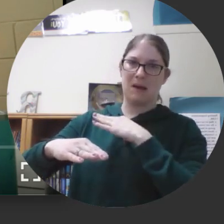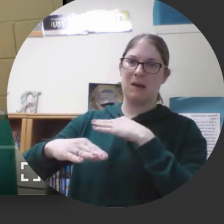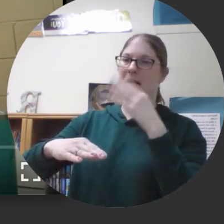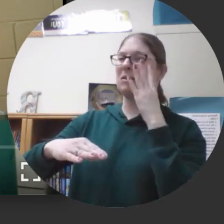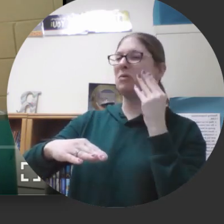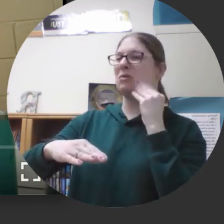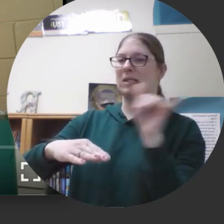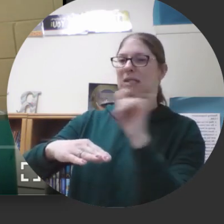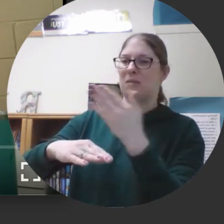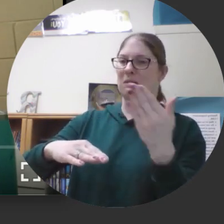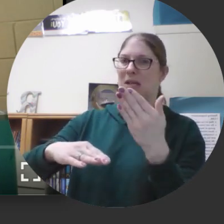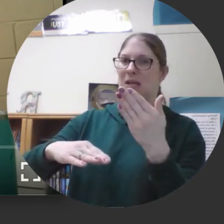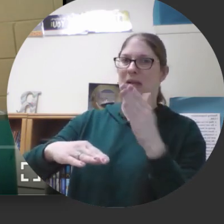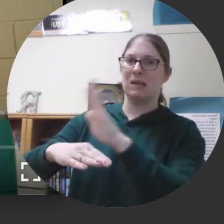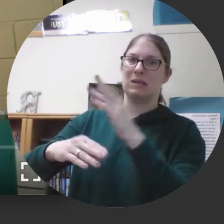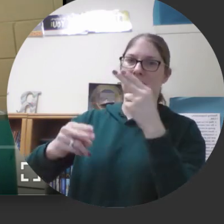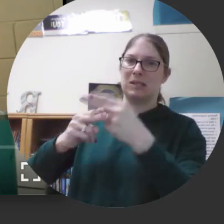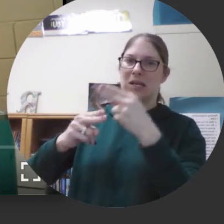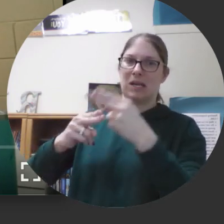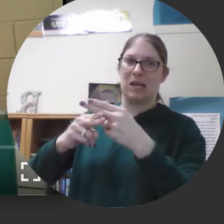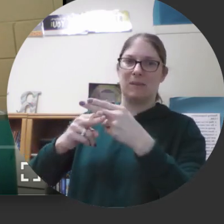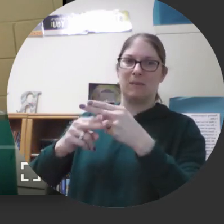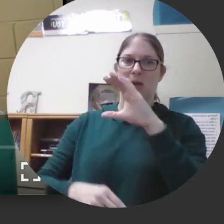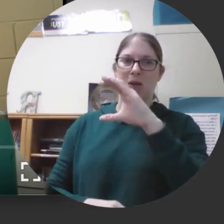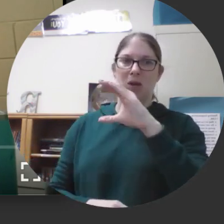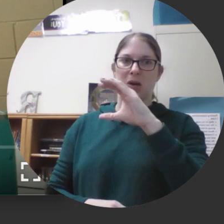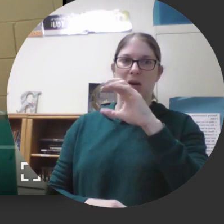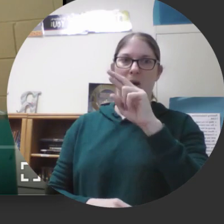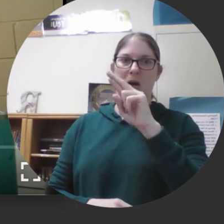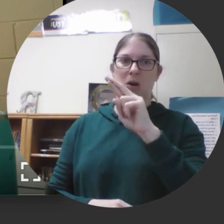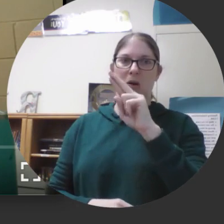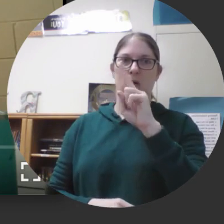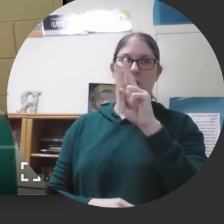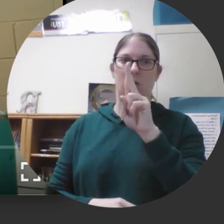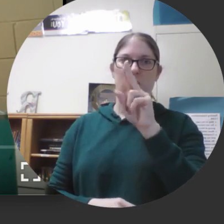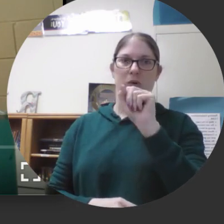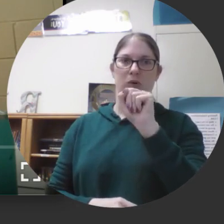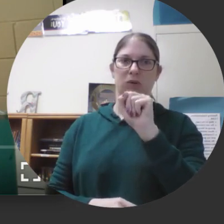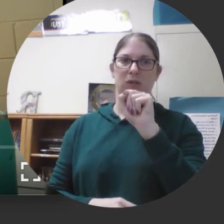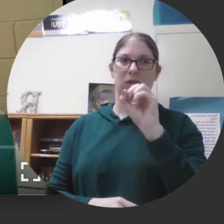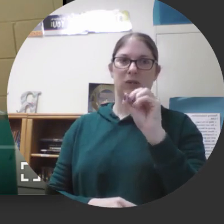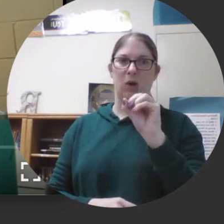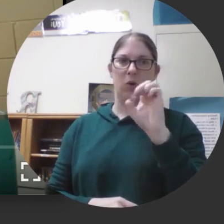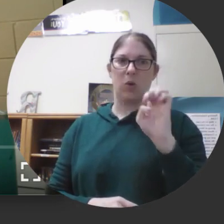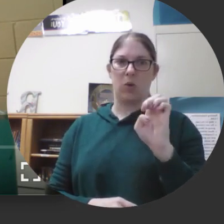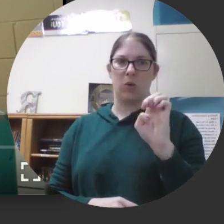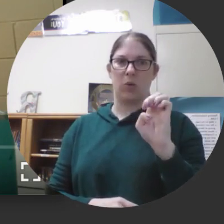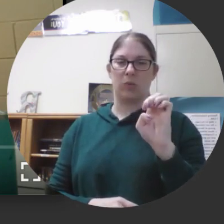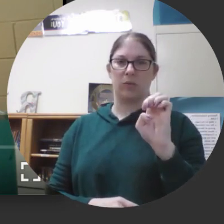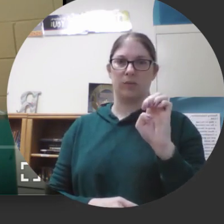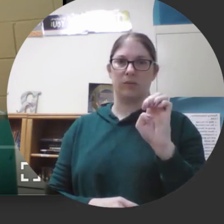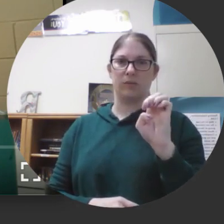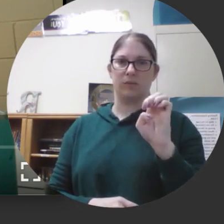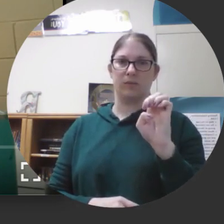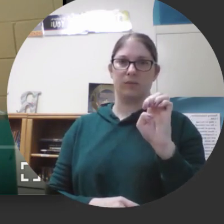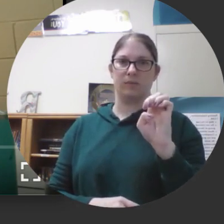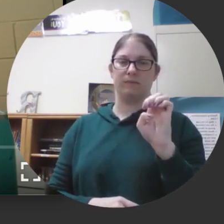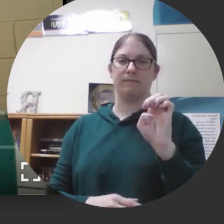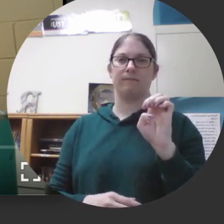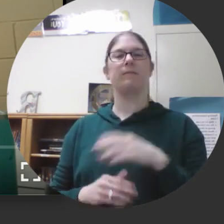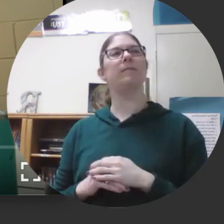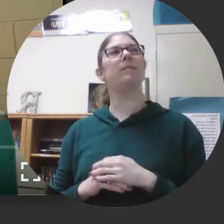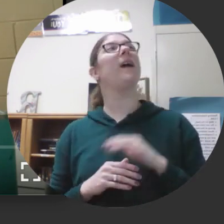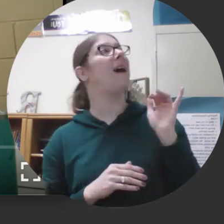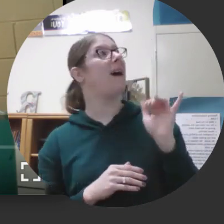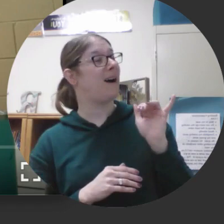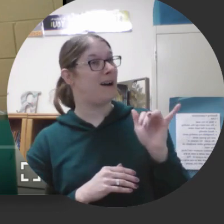that?" "Now that's an idea," said Grumble to the children. "The story was based on a real-life castaway, and he was called Alexander Selkirk, and